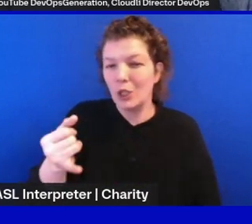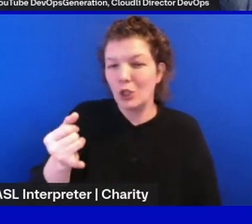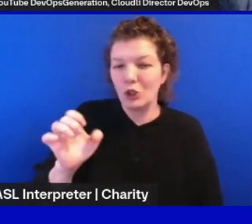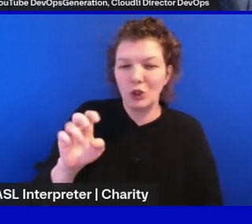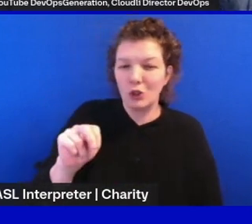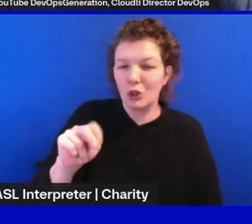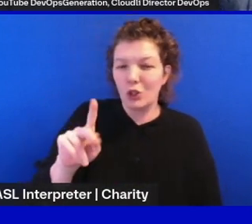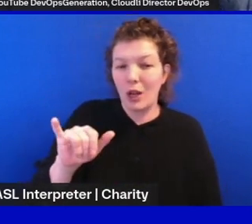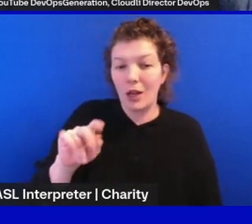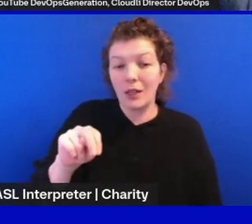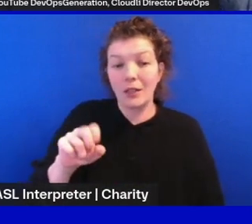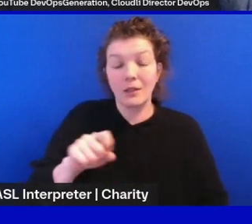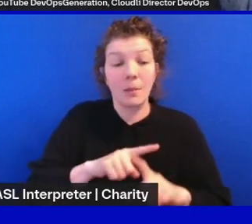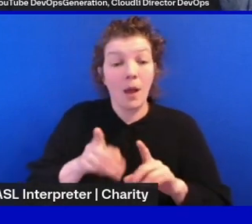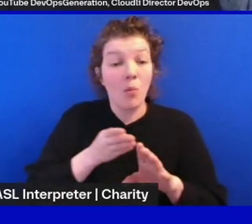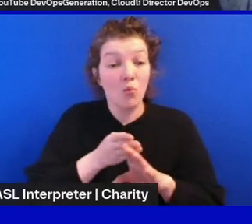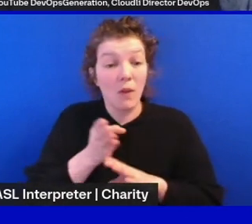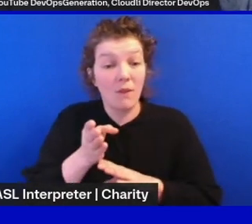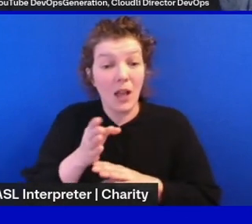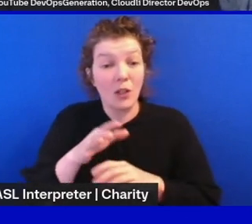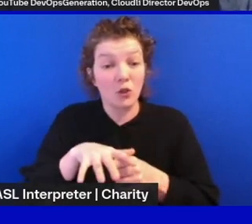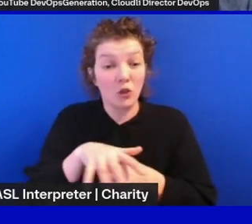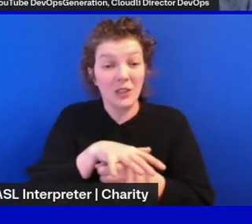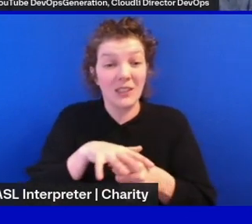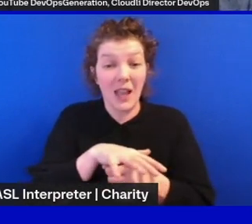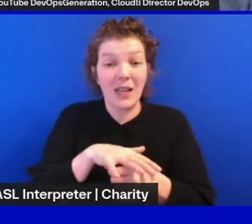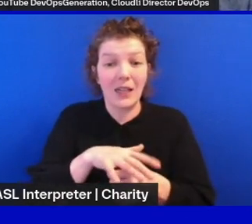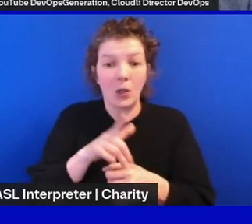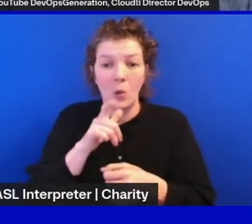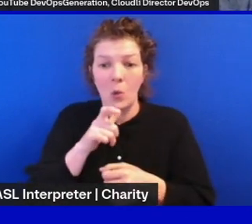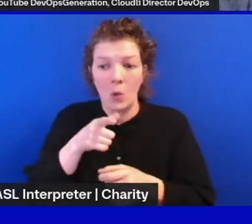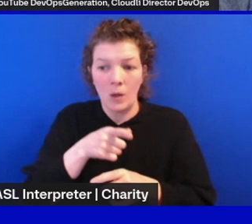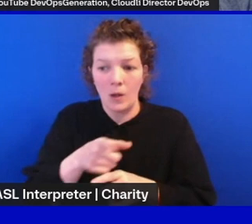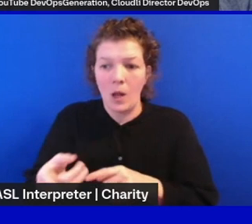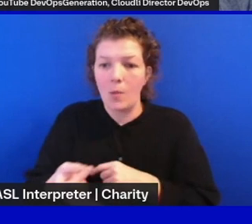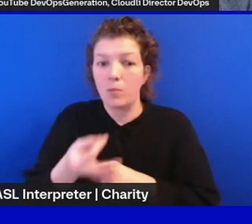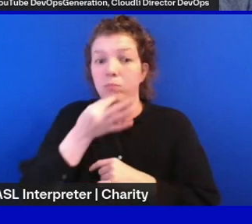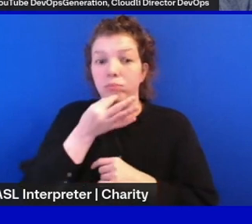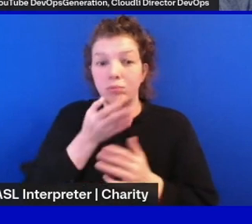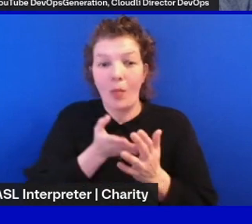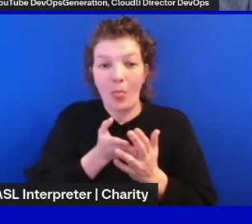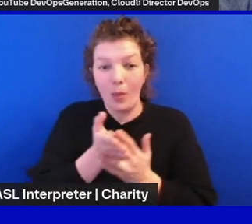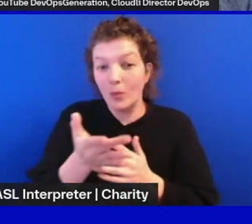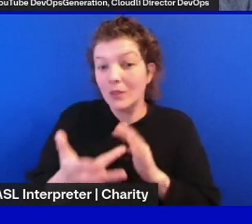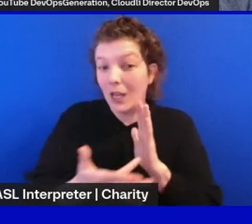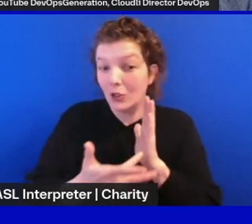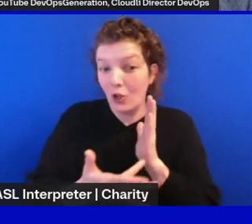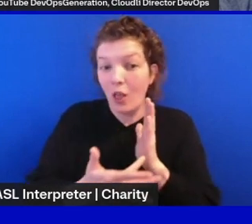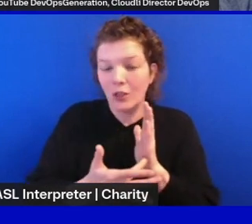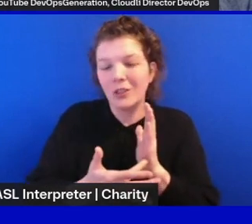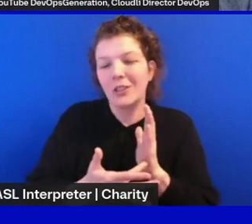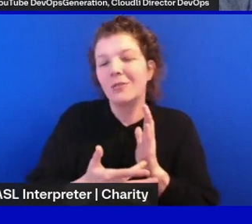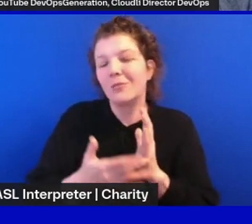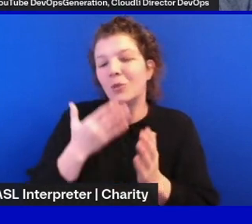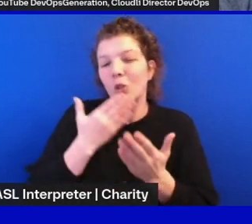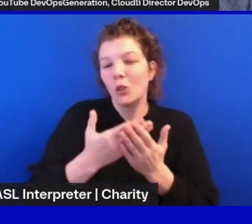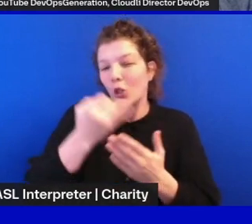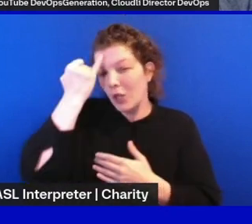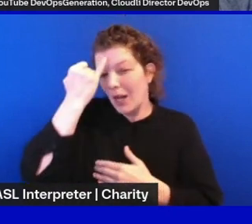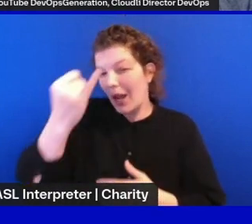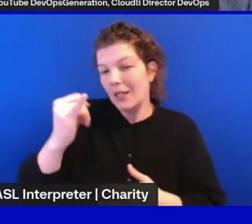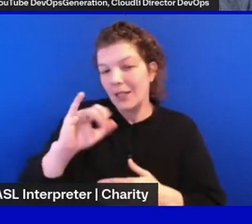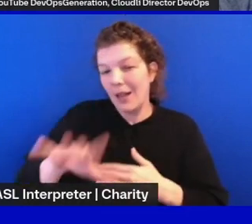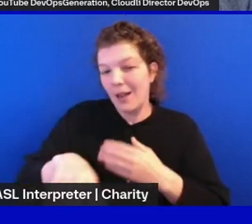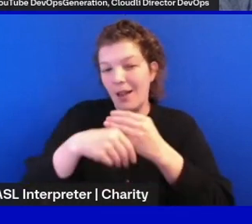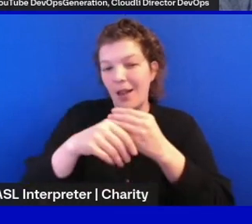with especially developers who are good at bypassing technology, it's a good strategic choice to have Jenkins being the one submitting your jobs to